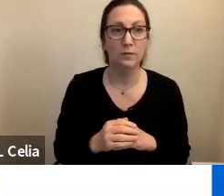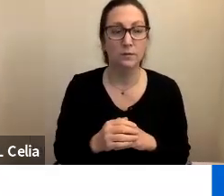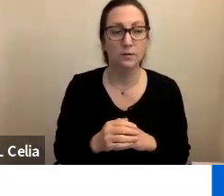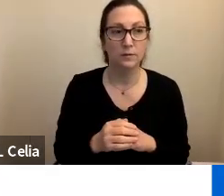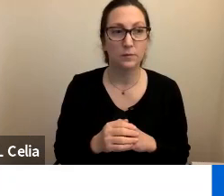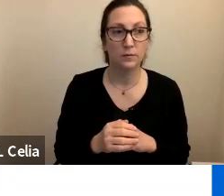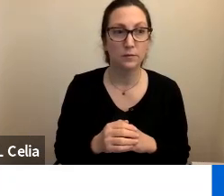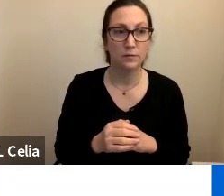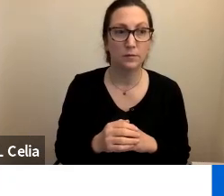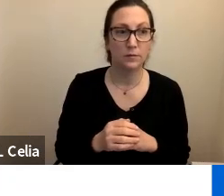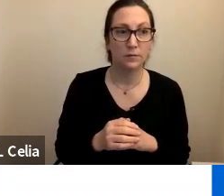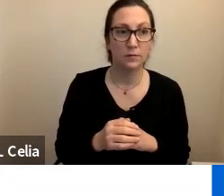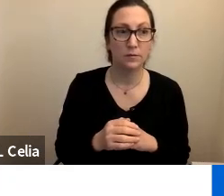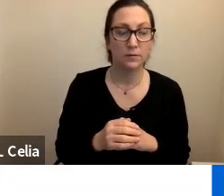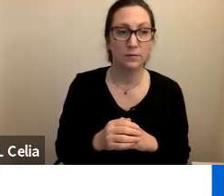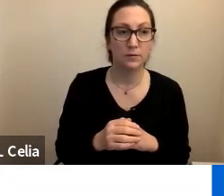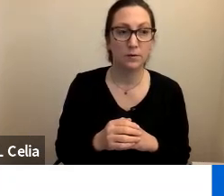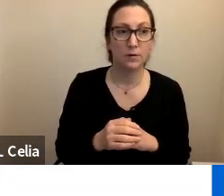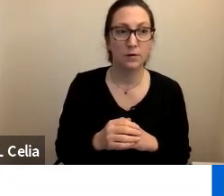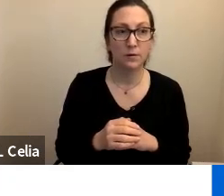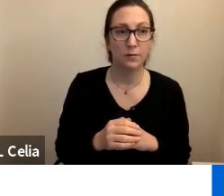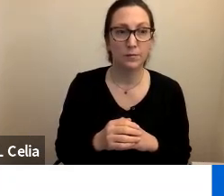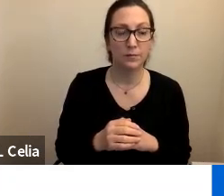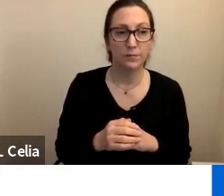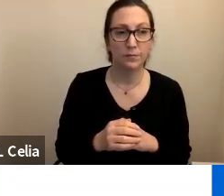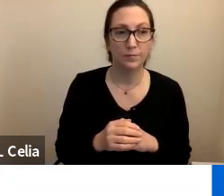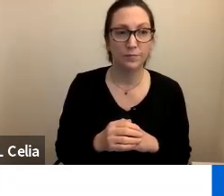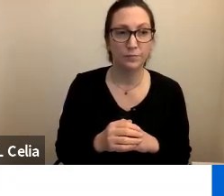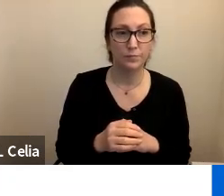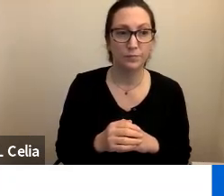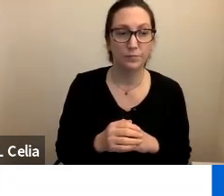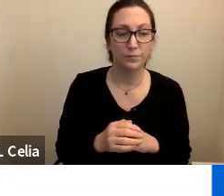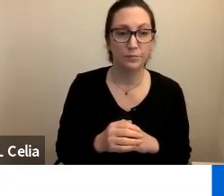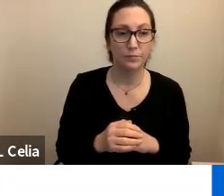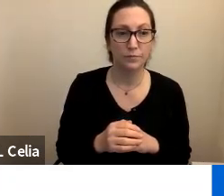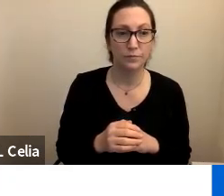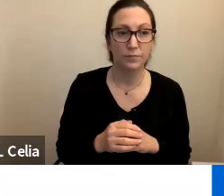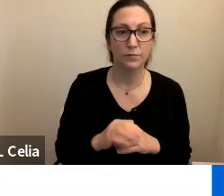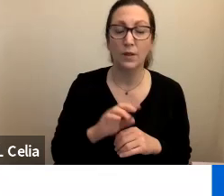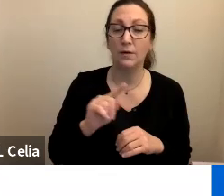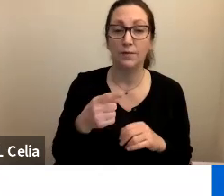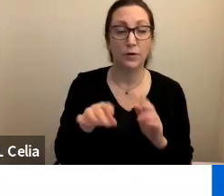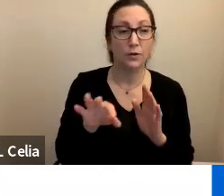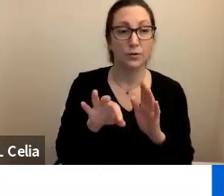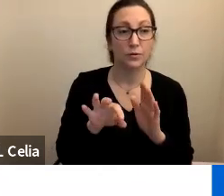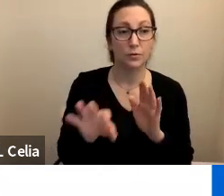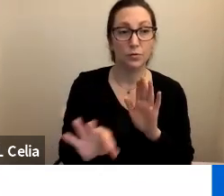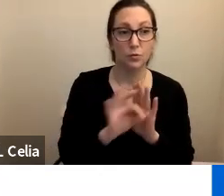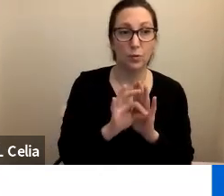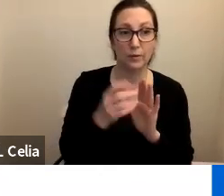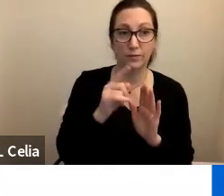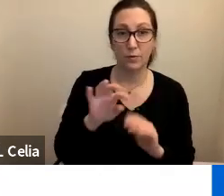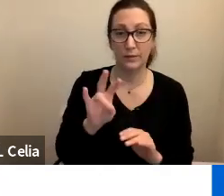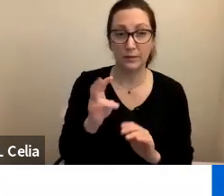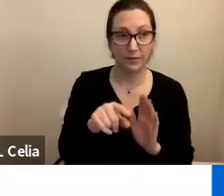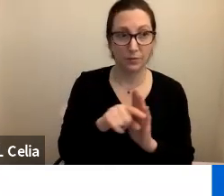looks at the students ranking of the exam schools by first choice for 7th grade. So